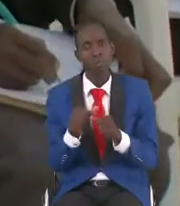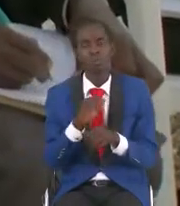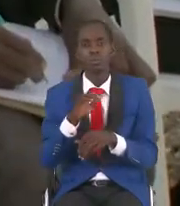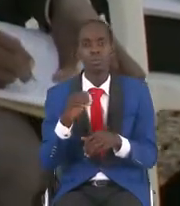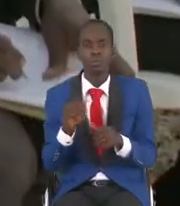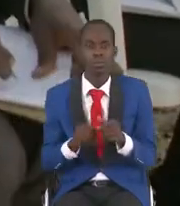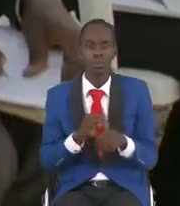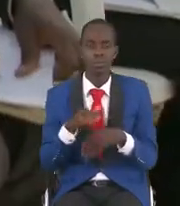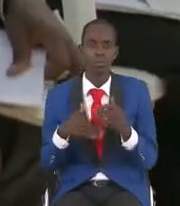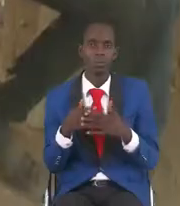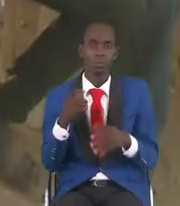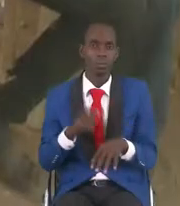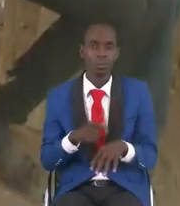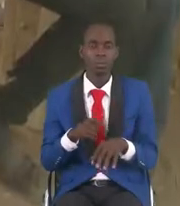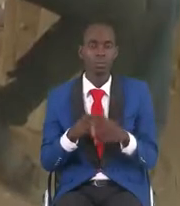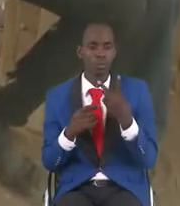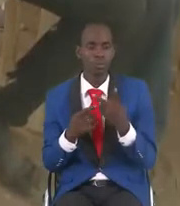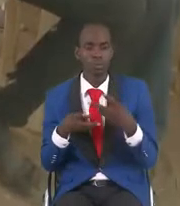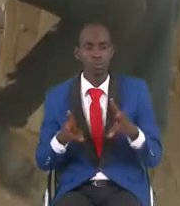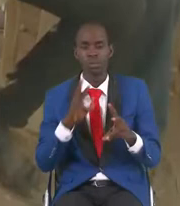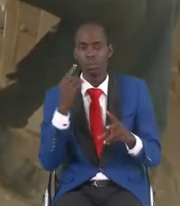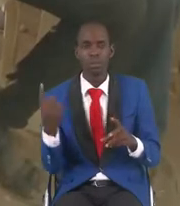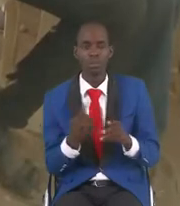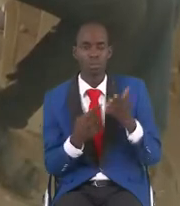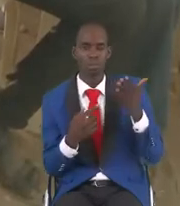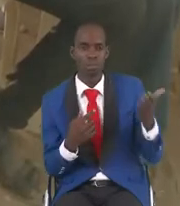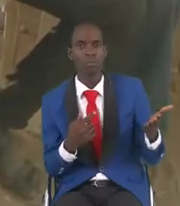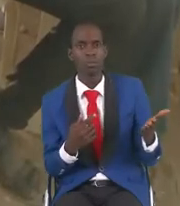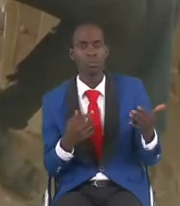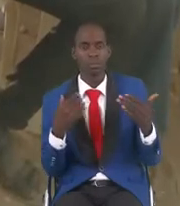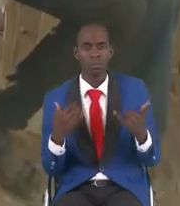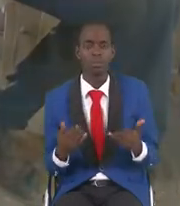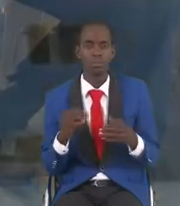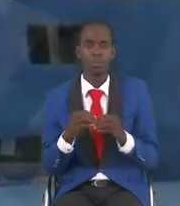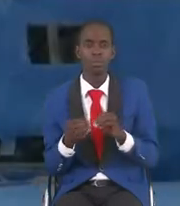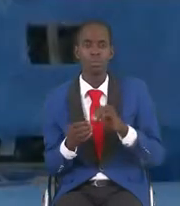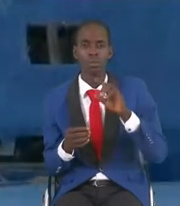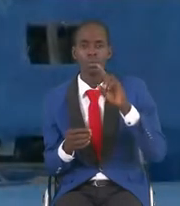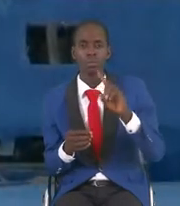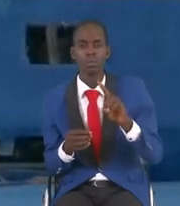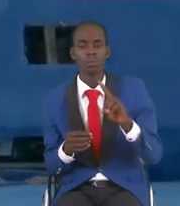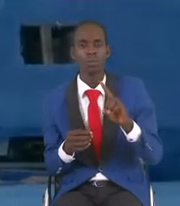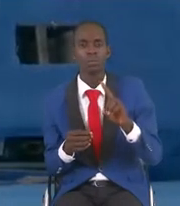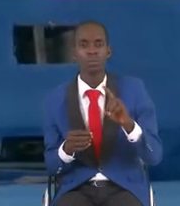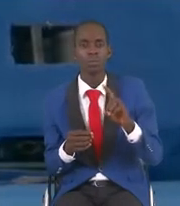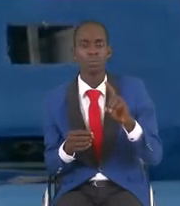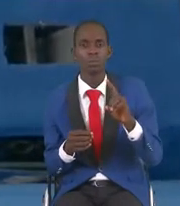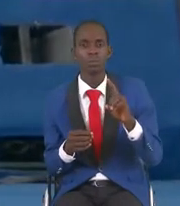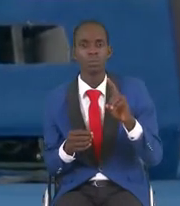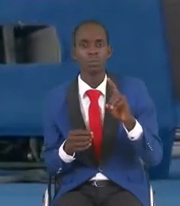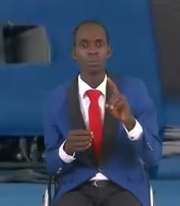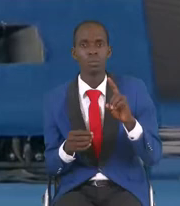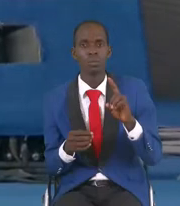two streams are always there. Three things here. Number one, components of the loyal, devoted